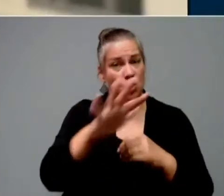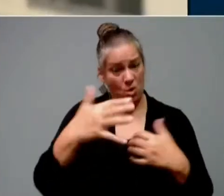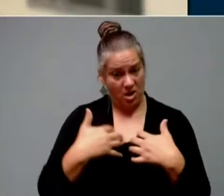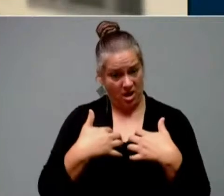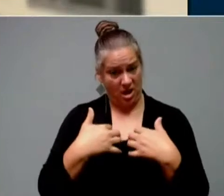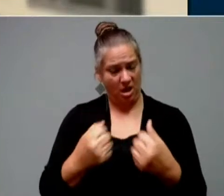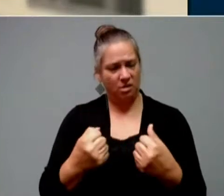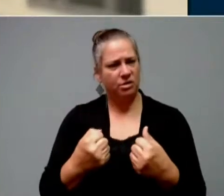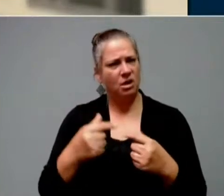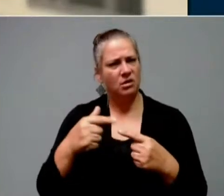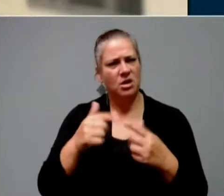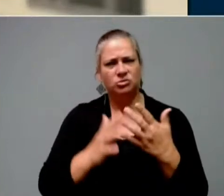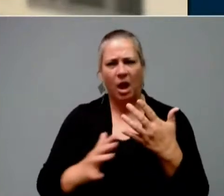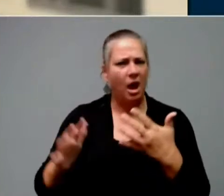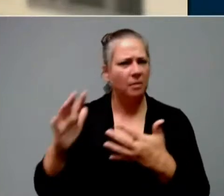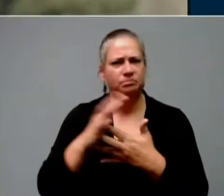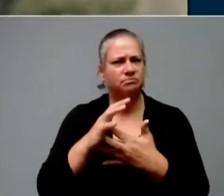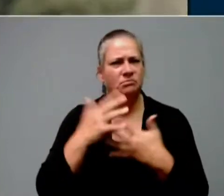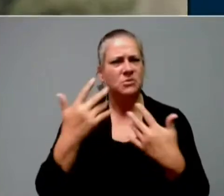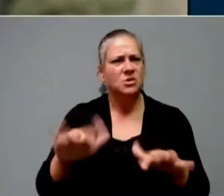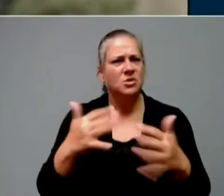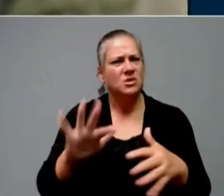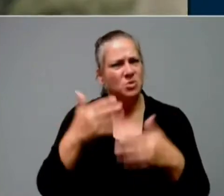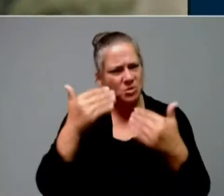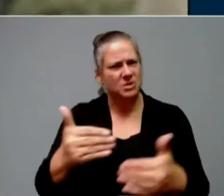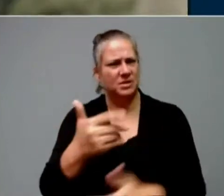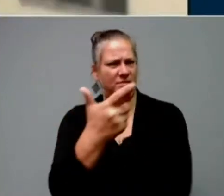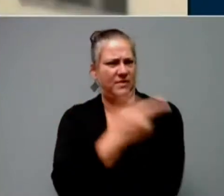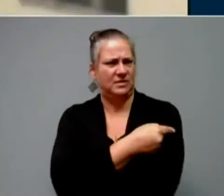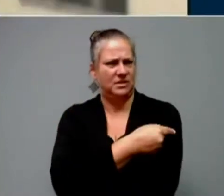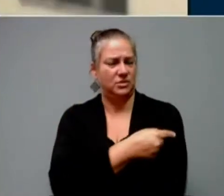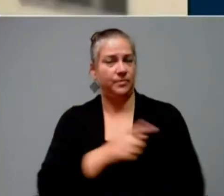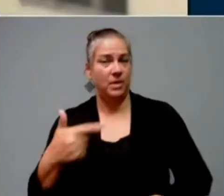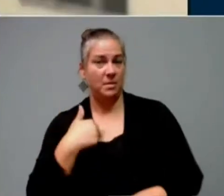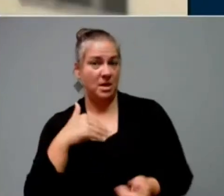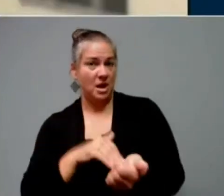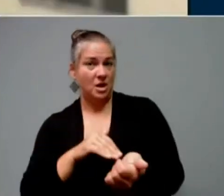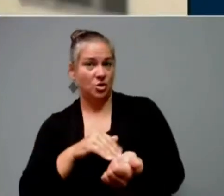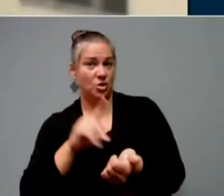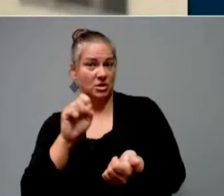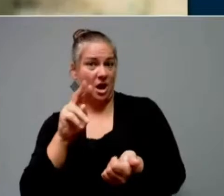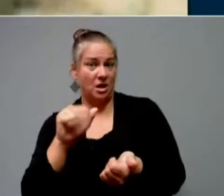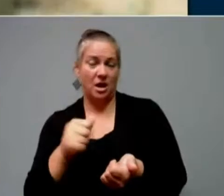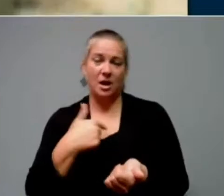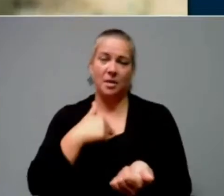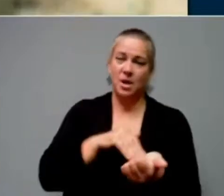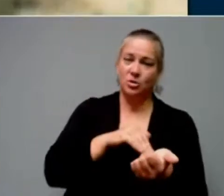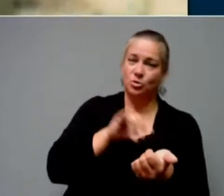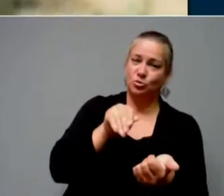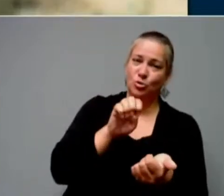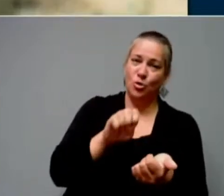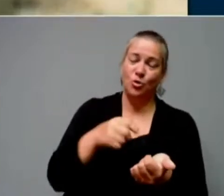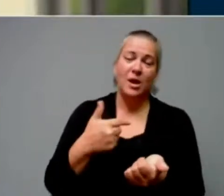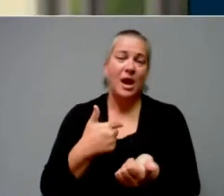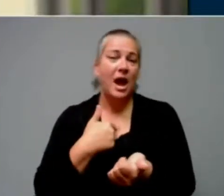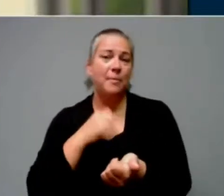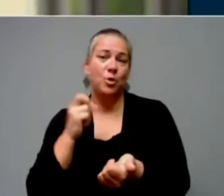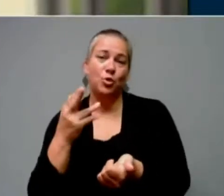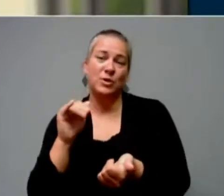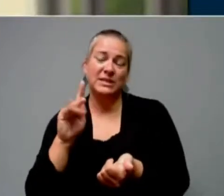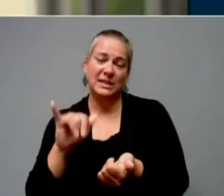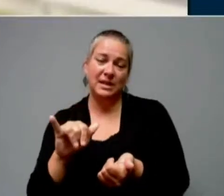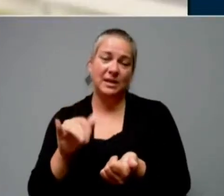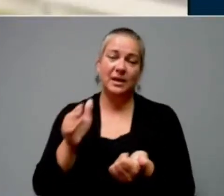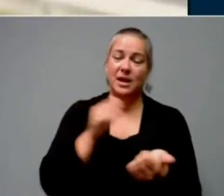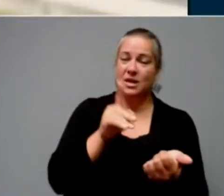everything. Get vaccinated today. I'm Dr. Tanya Shea. I'm Dr. Joe Weigel. I'm Christy Purcell. Dr.